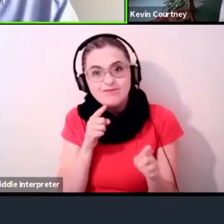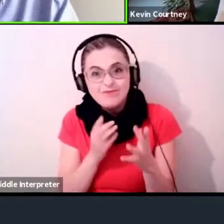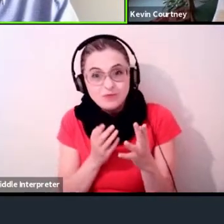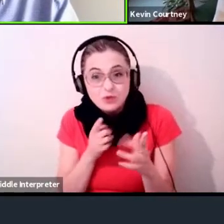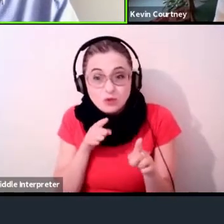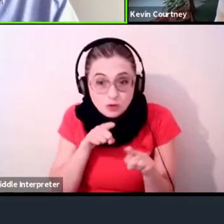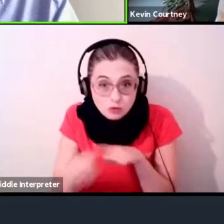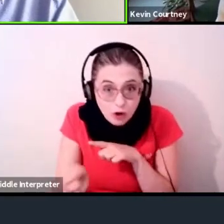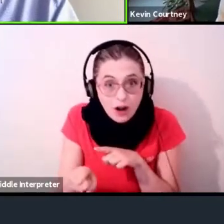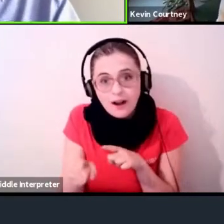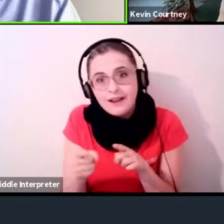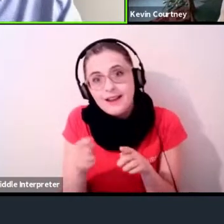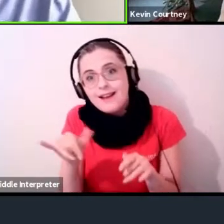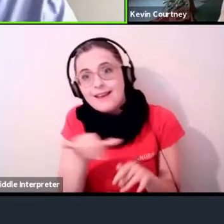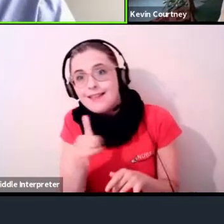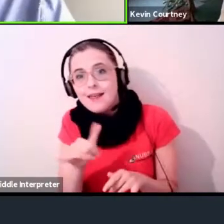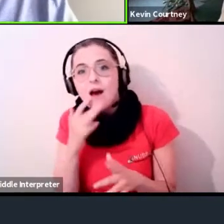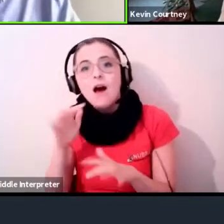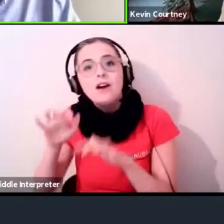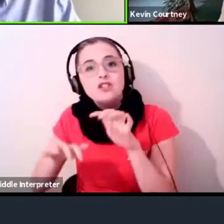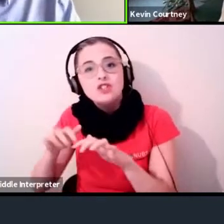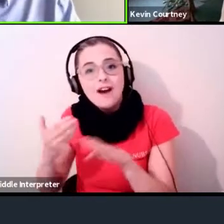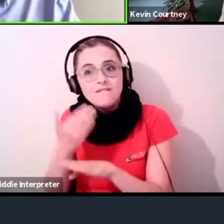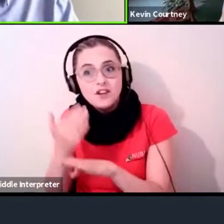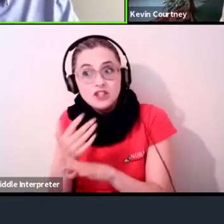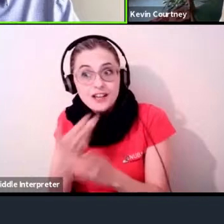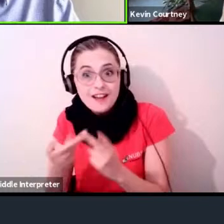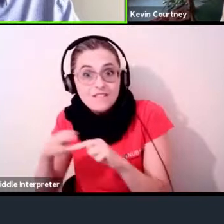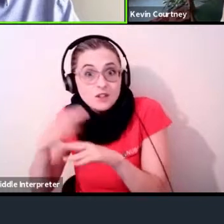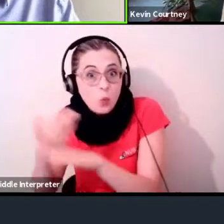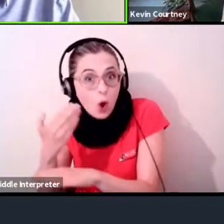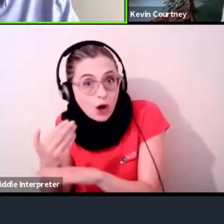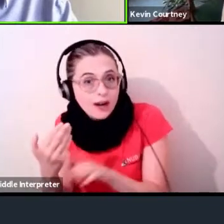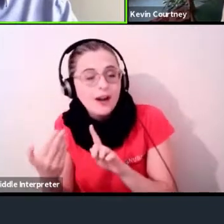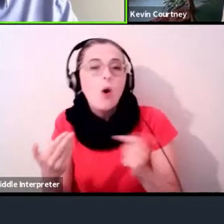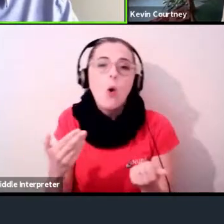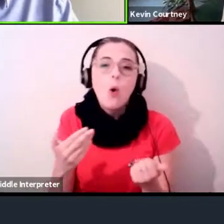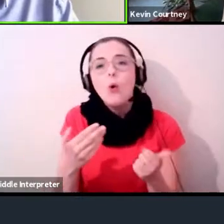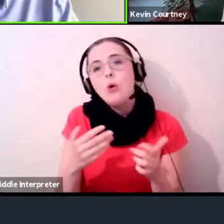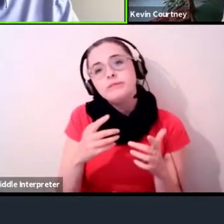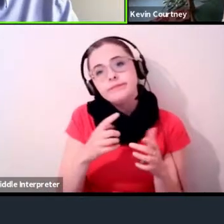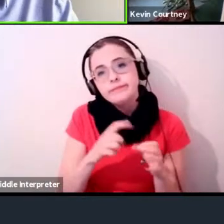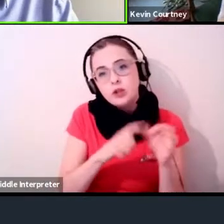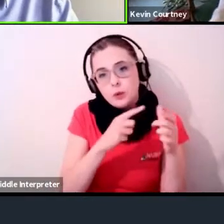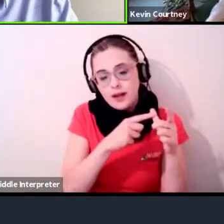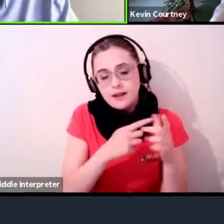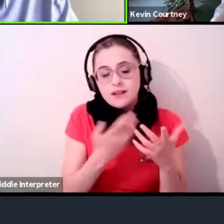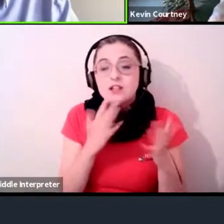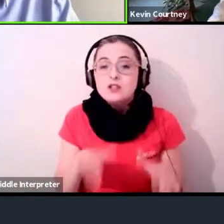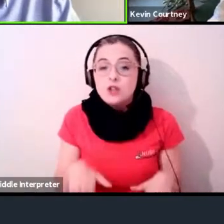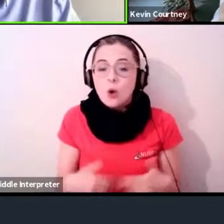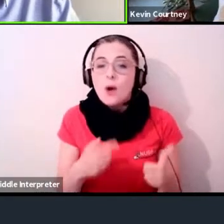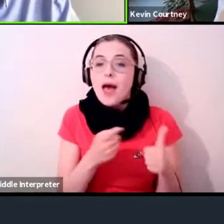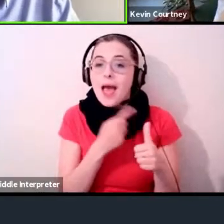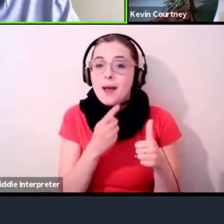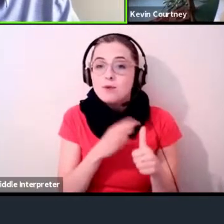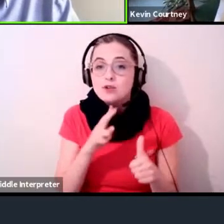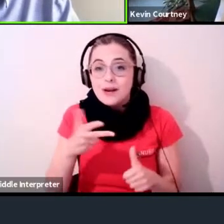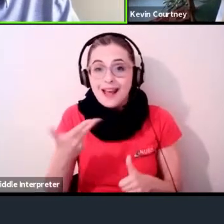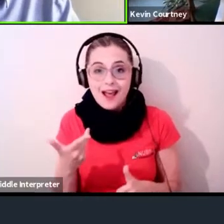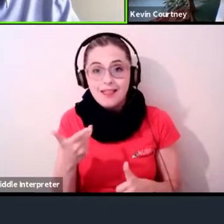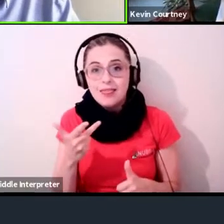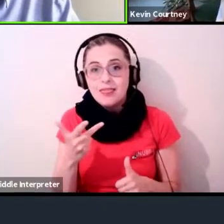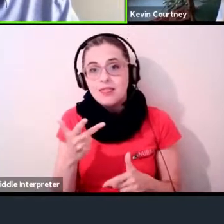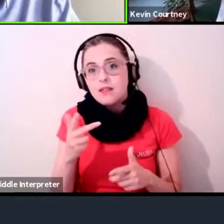chat function or the Q&A function. Colleagues, on April 28th each year, the trade union movement around the